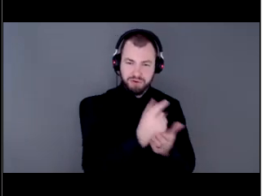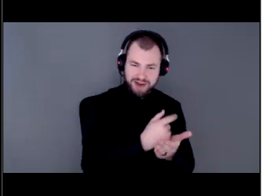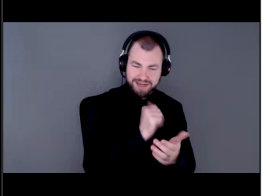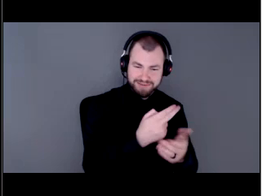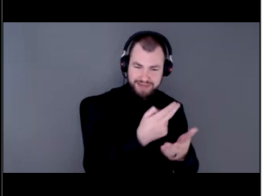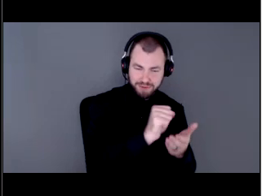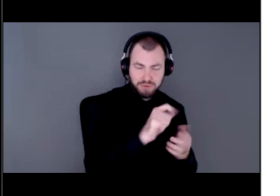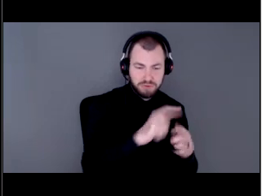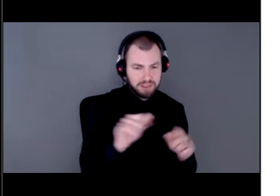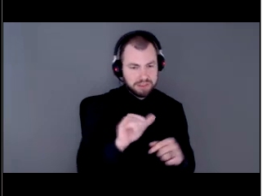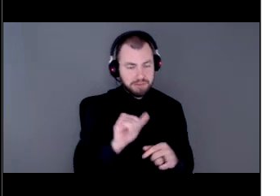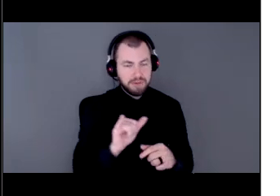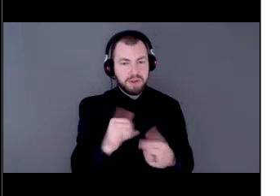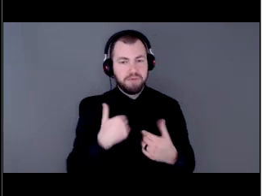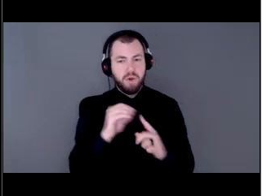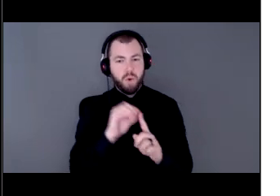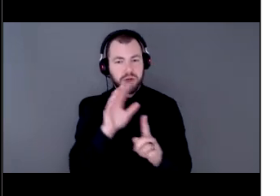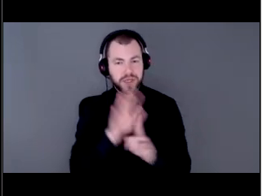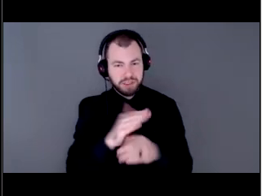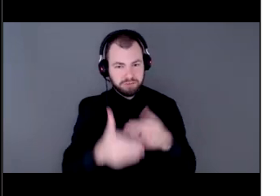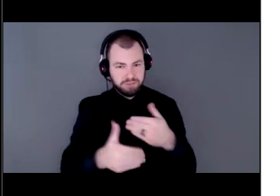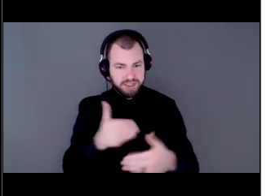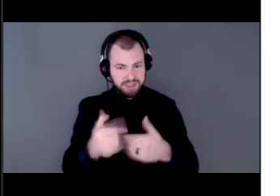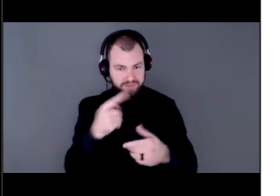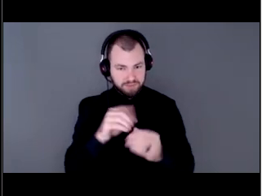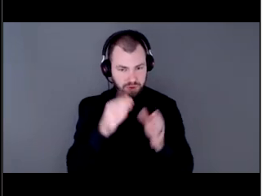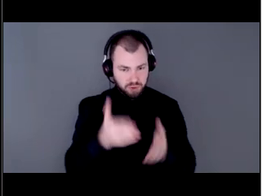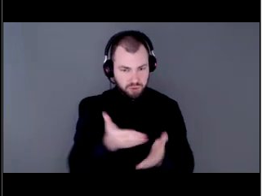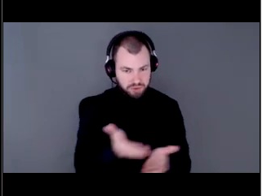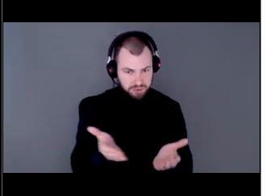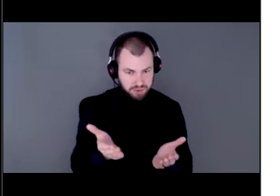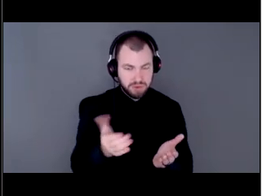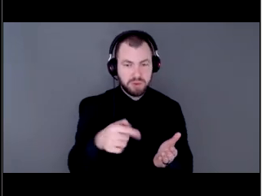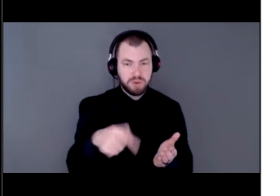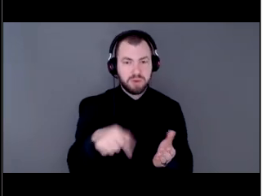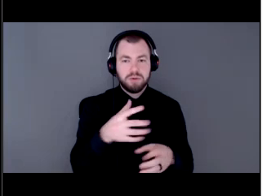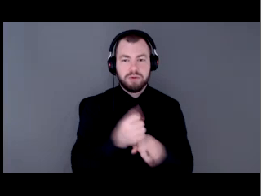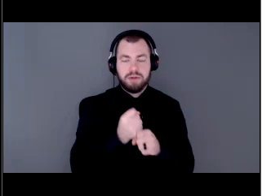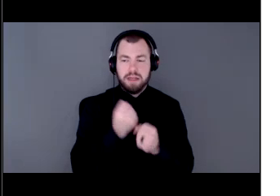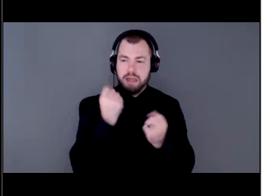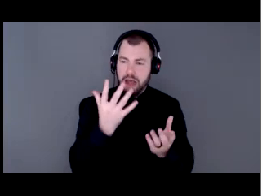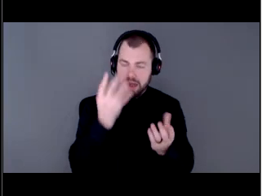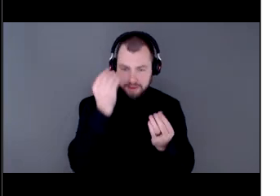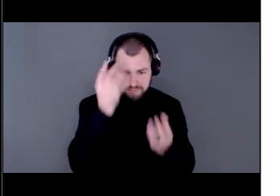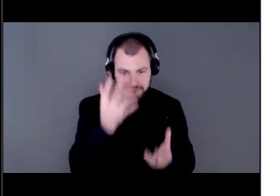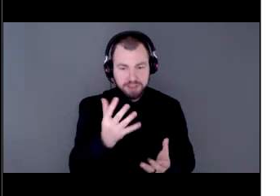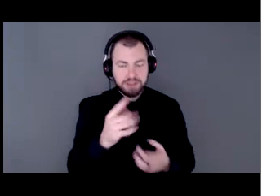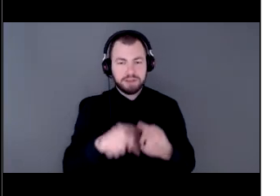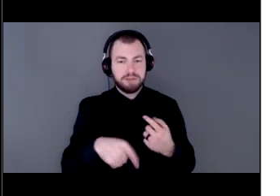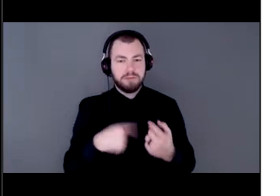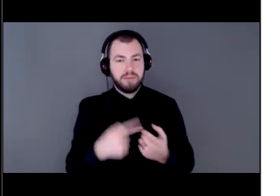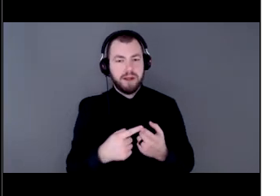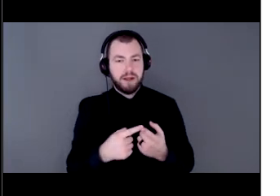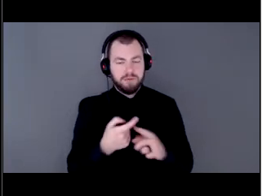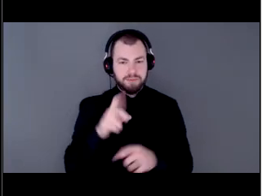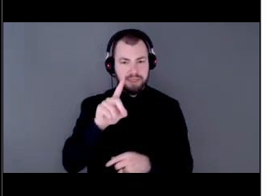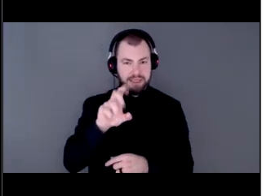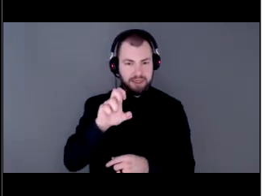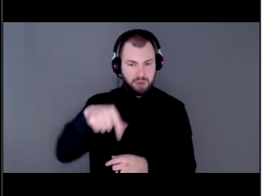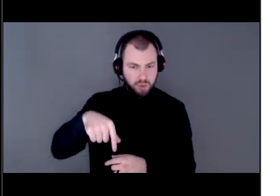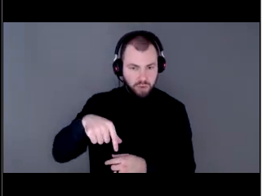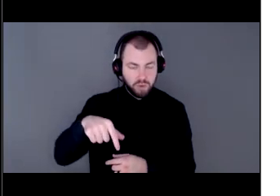orientation process for the students. And so they get a lot of information about from DEQ, and